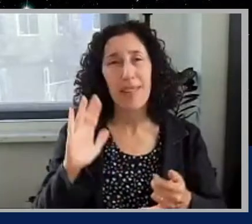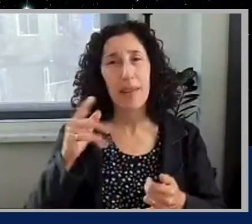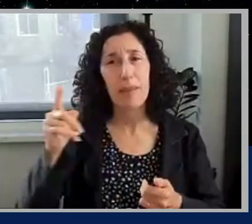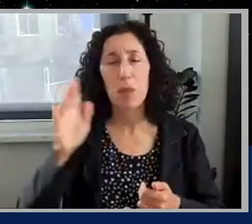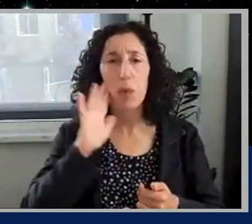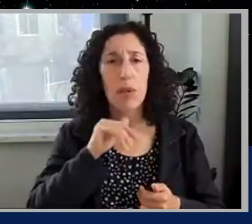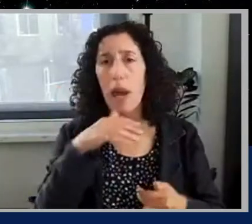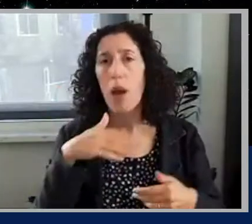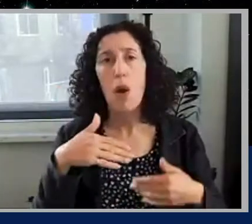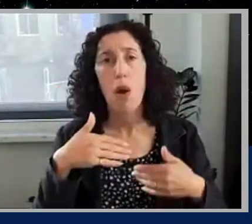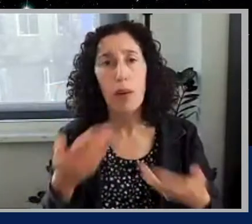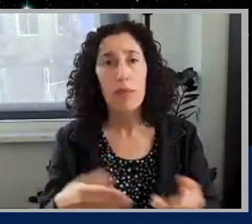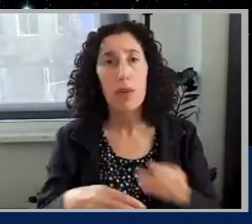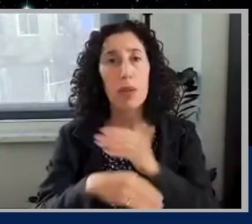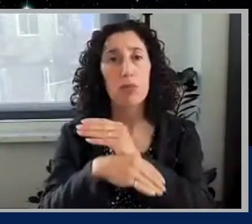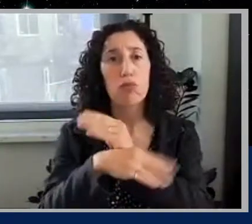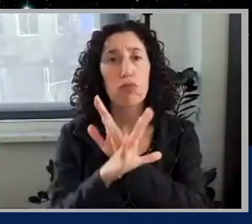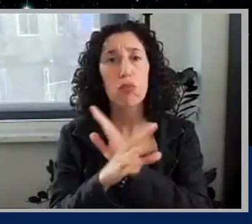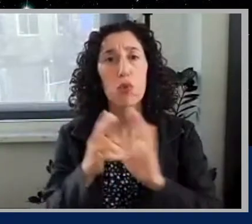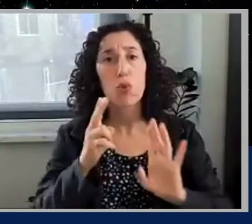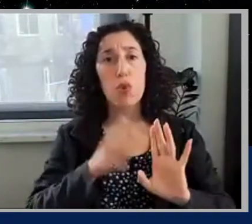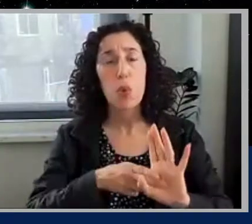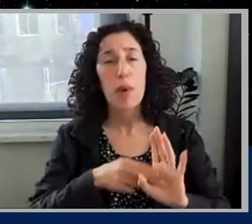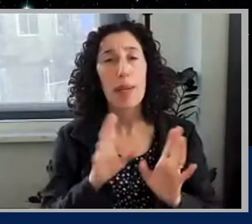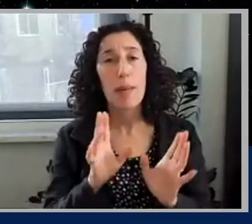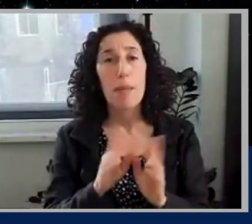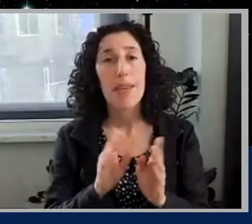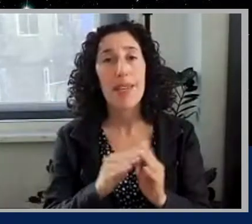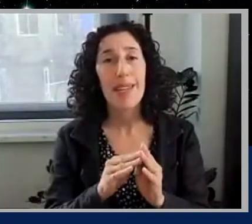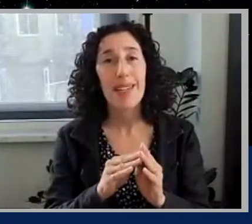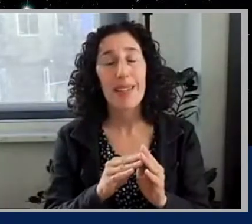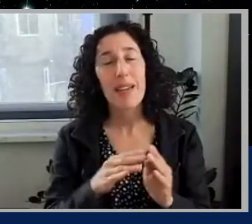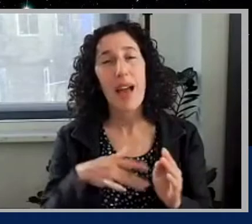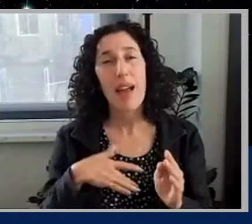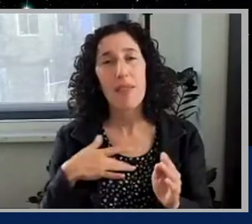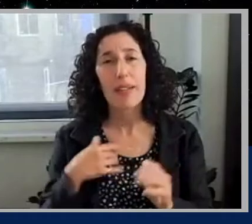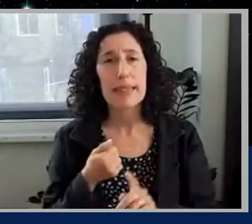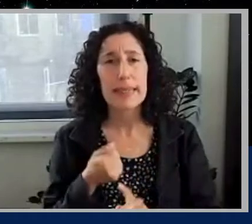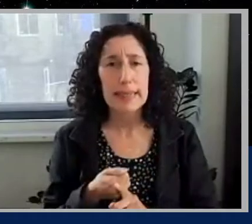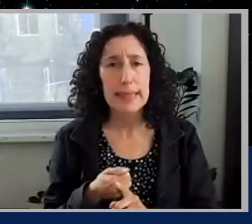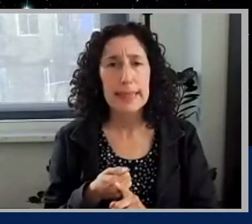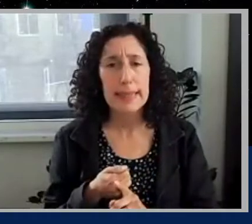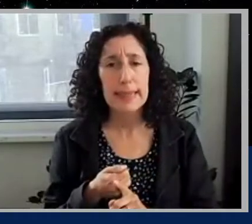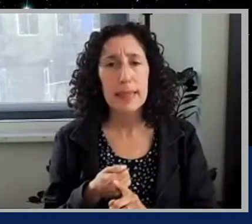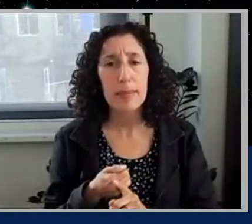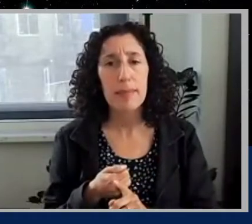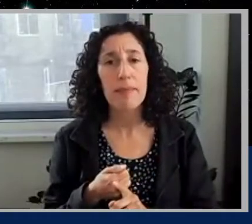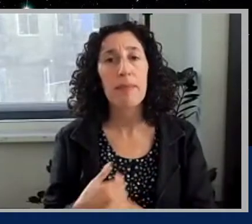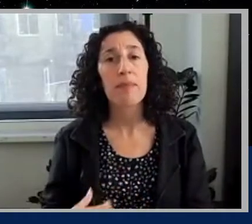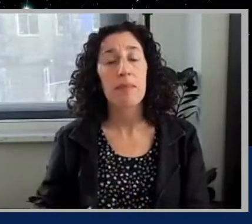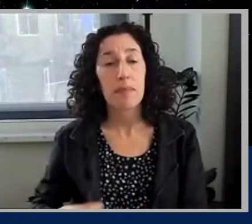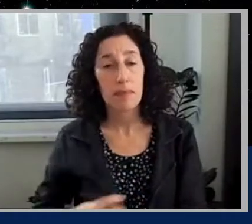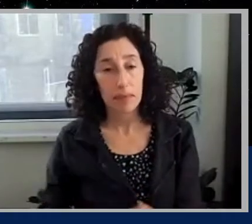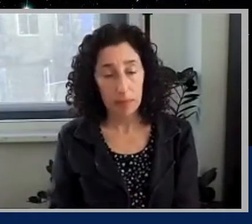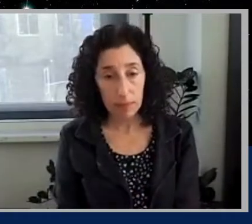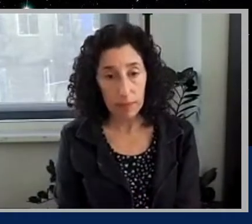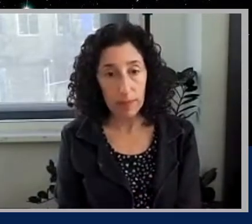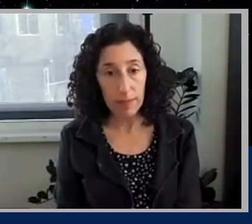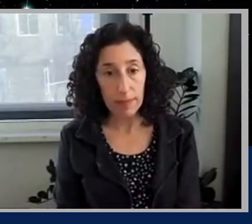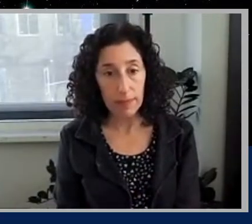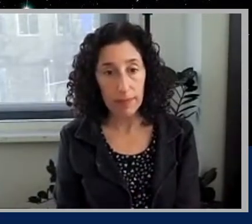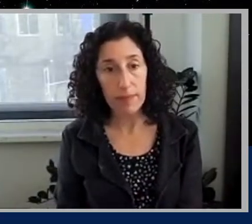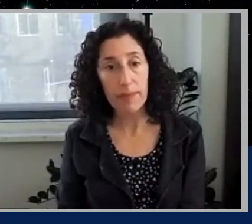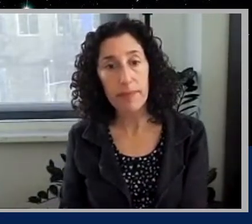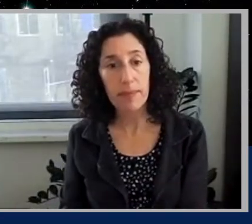option now is just a bit depressing. Yeah. It's like the crux of what frustrates me about